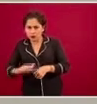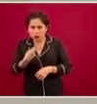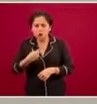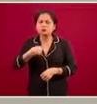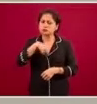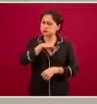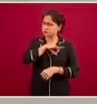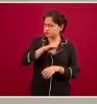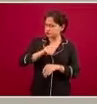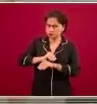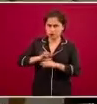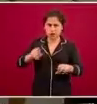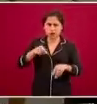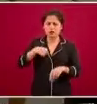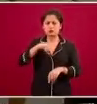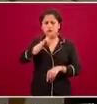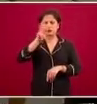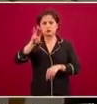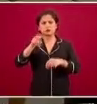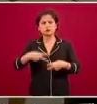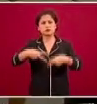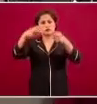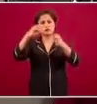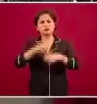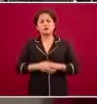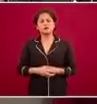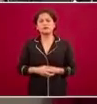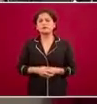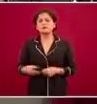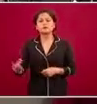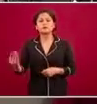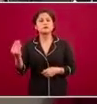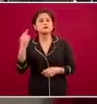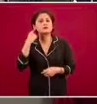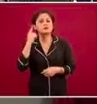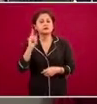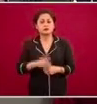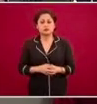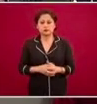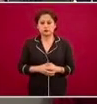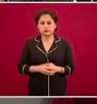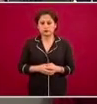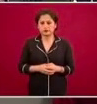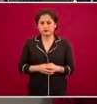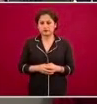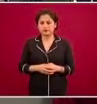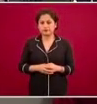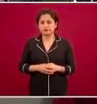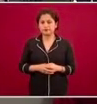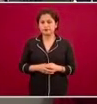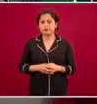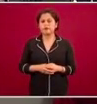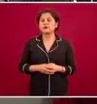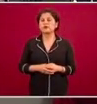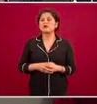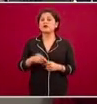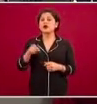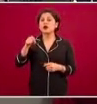then we will, of course, be answering these questions and providing public access to this information.